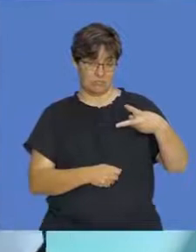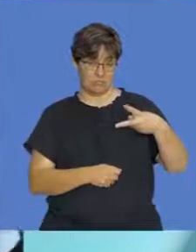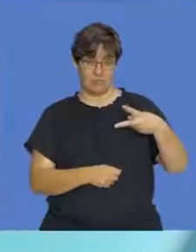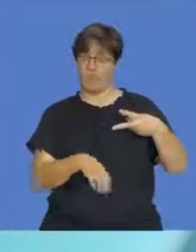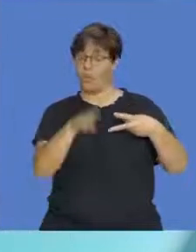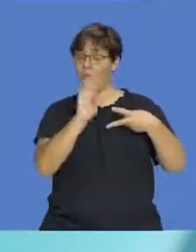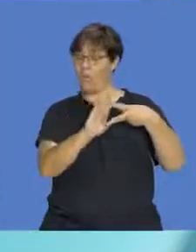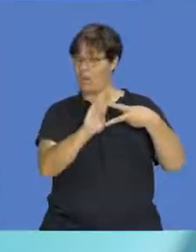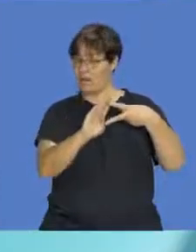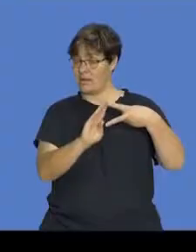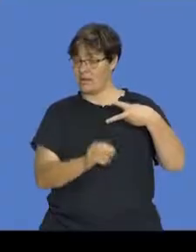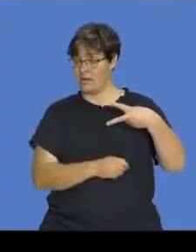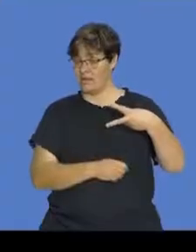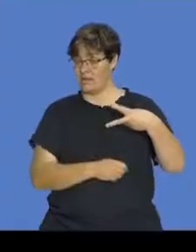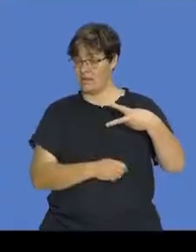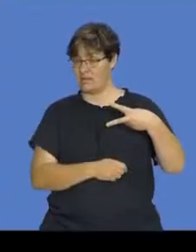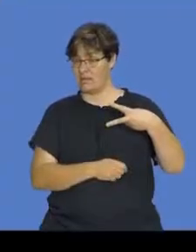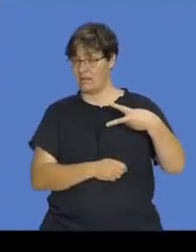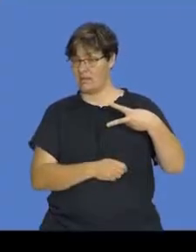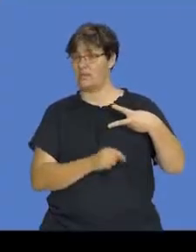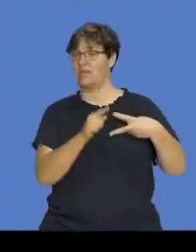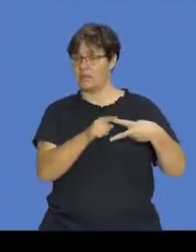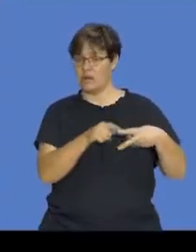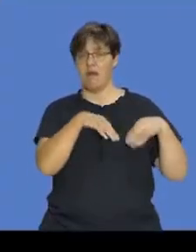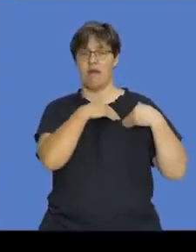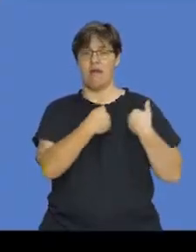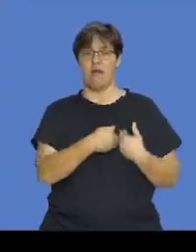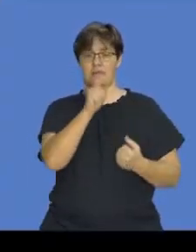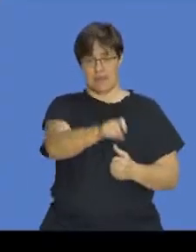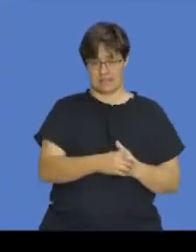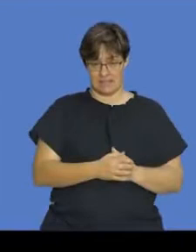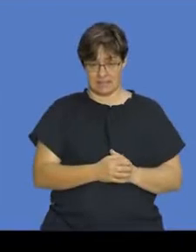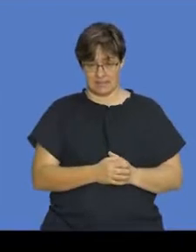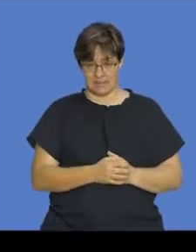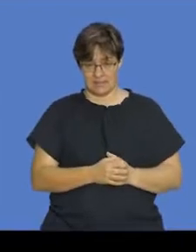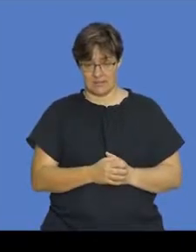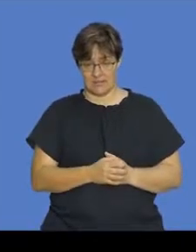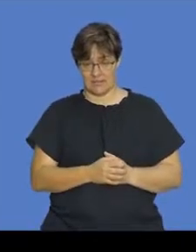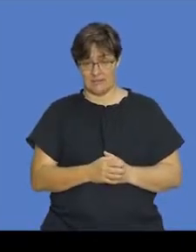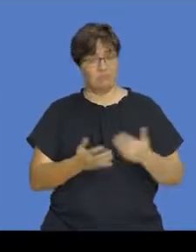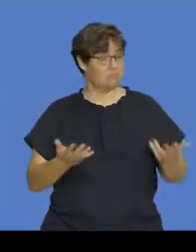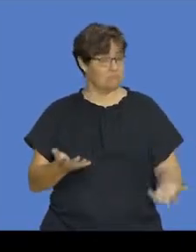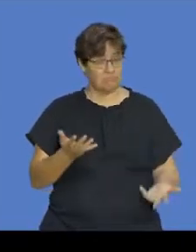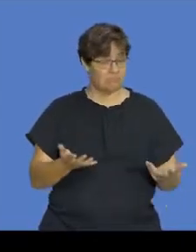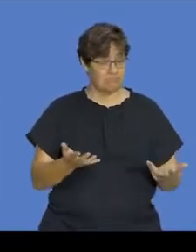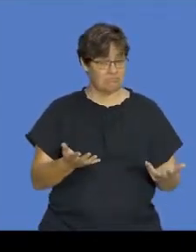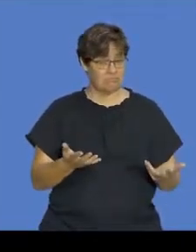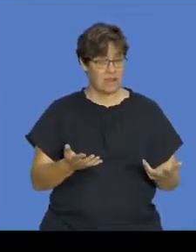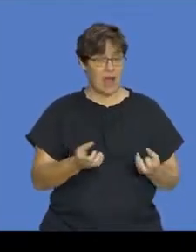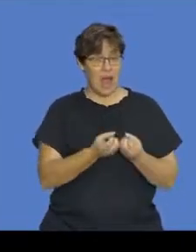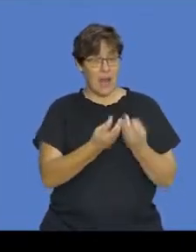And the first condition is that the card is a heart. So we want to know what is the number